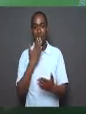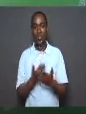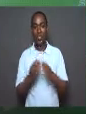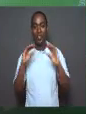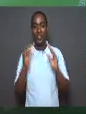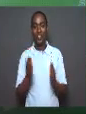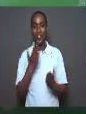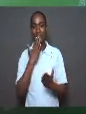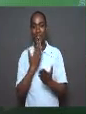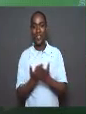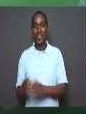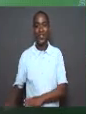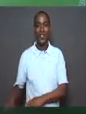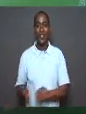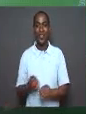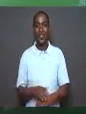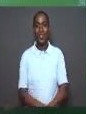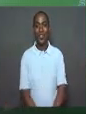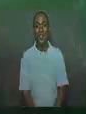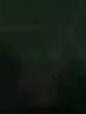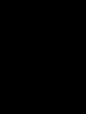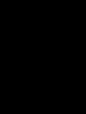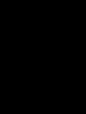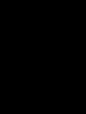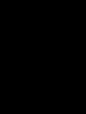teacher. Thank you, students.